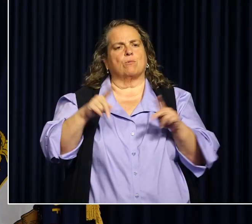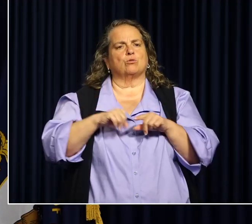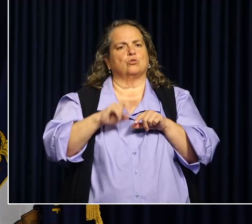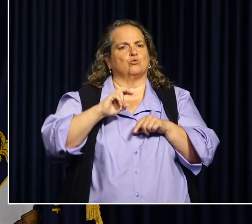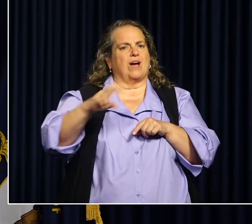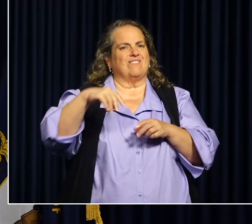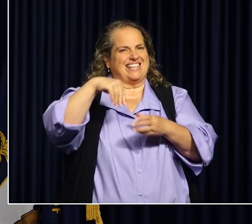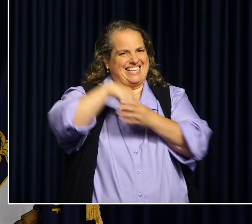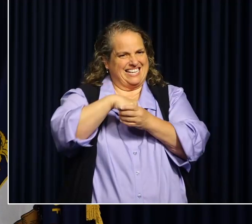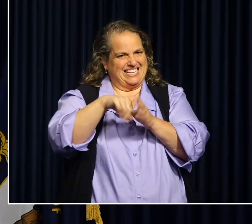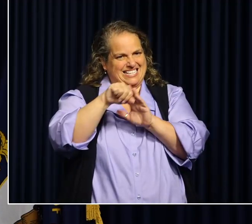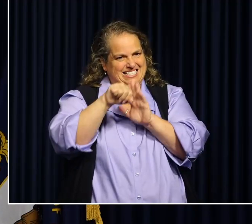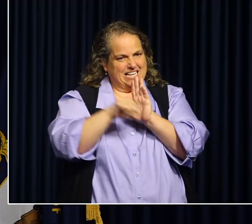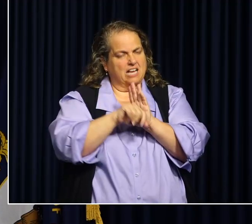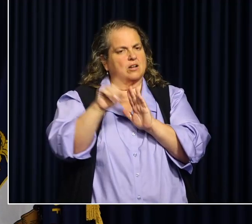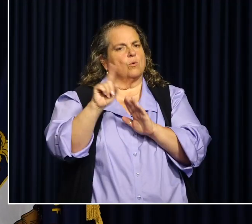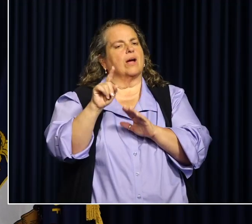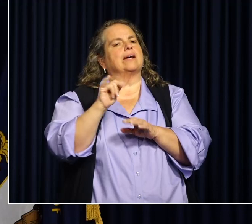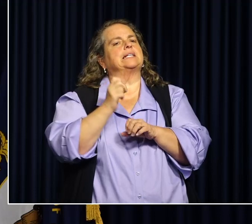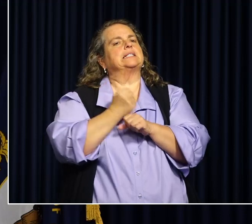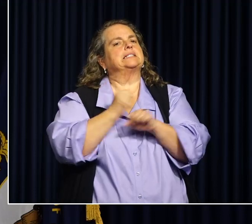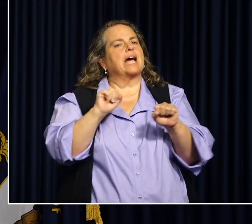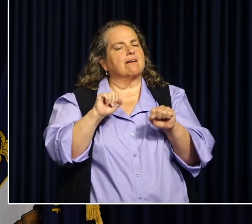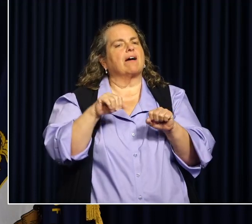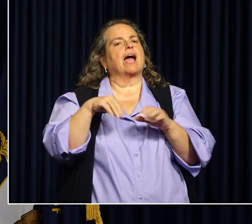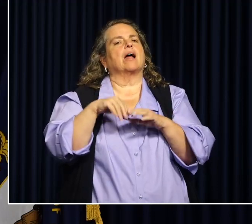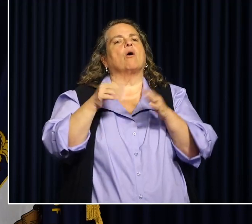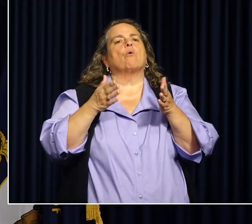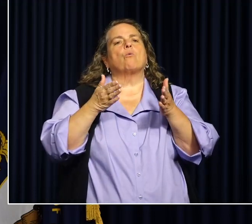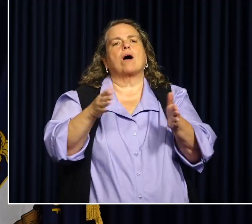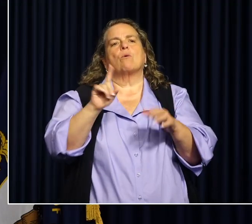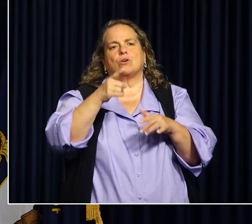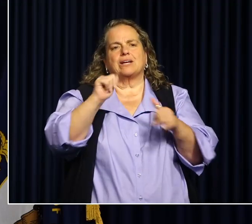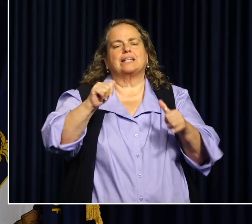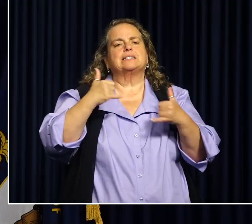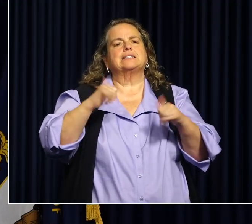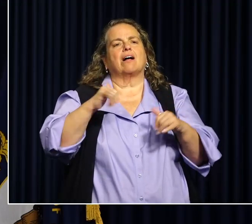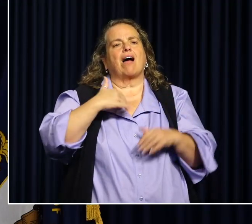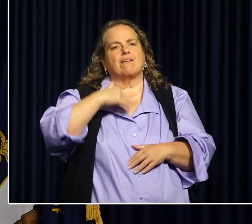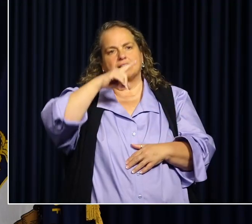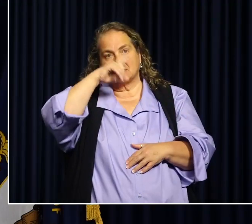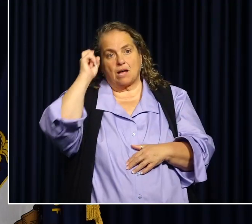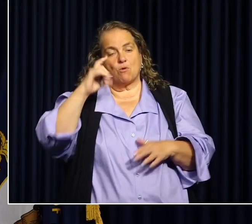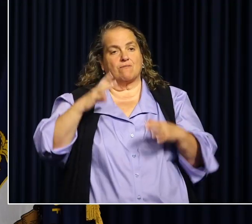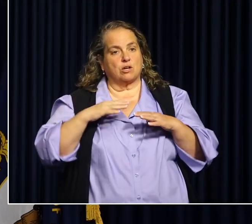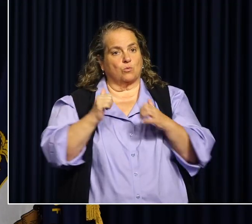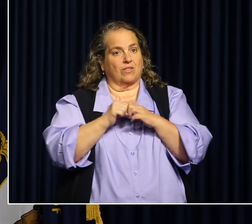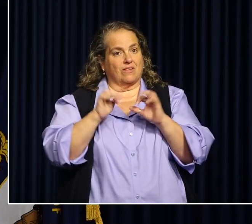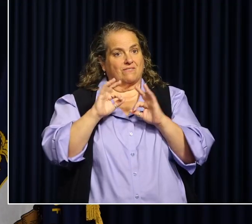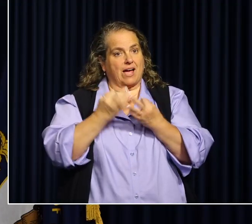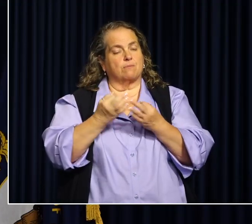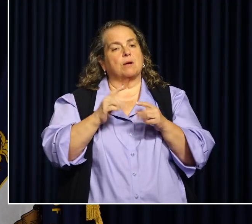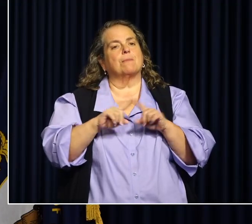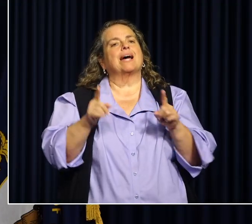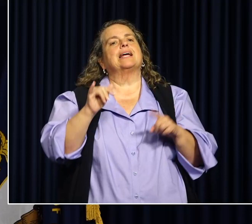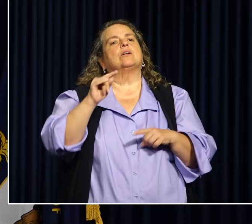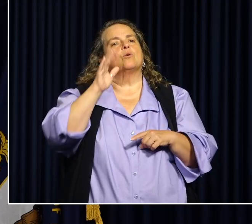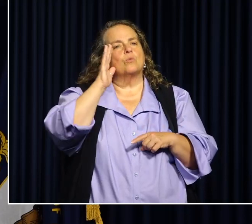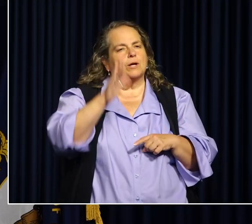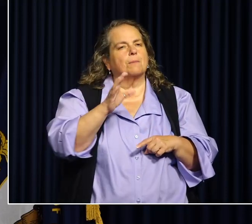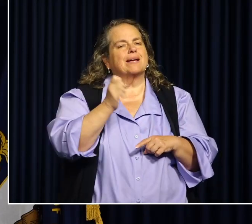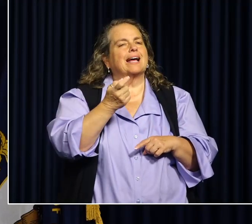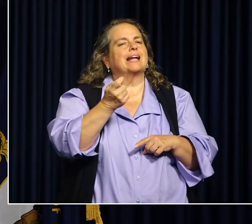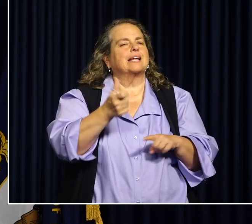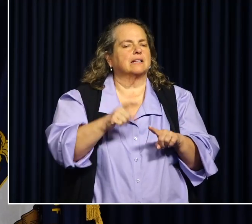safest and in a way where you can still have that summer vacation with your family, though it will certainly be